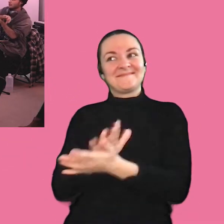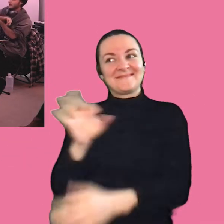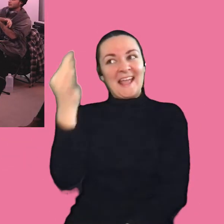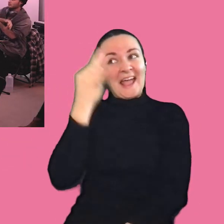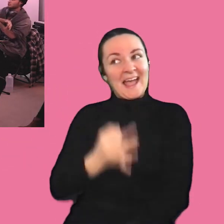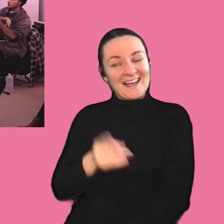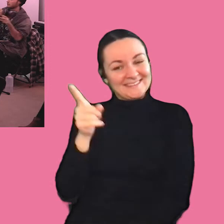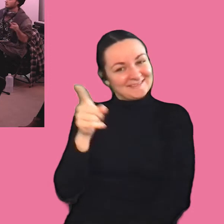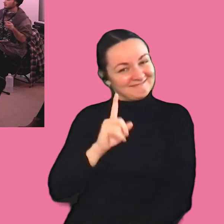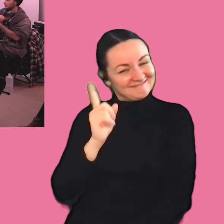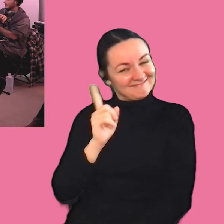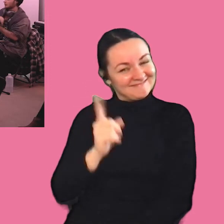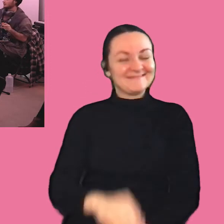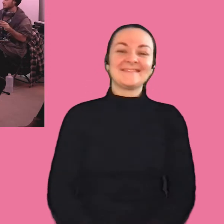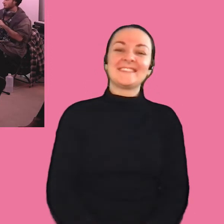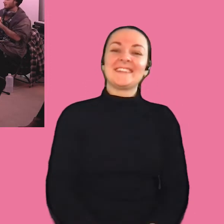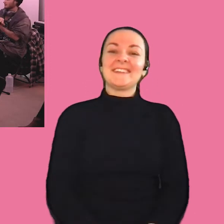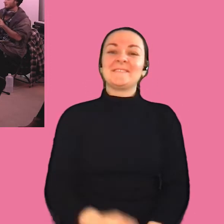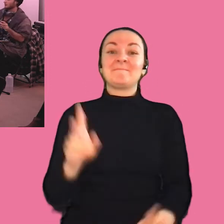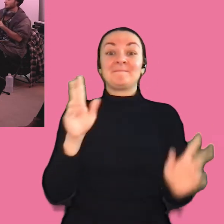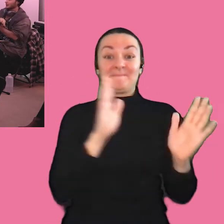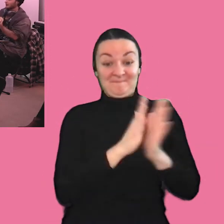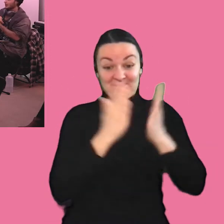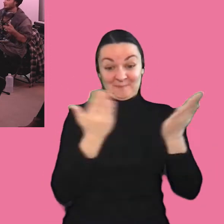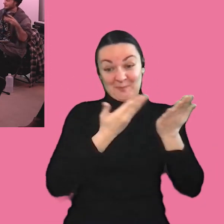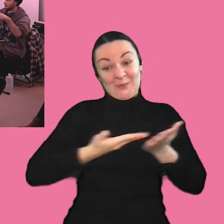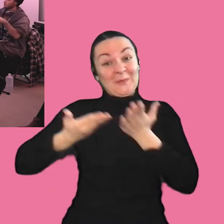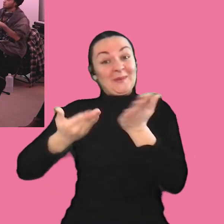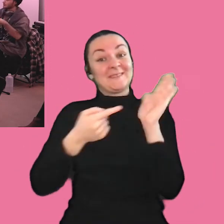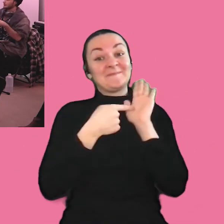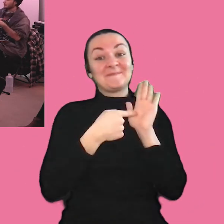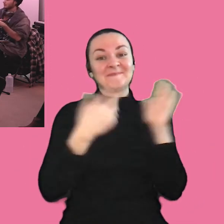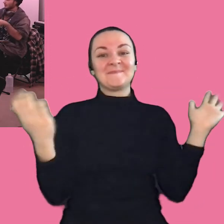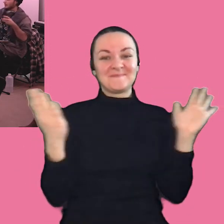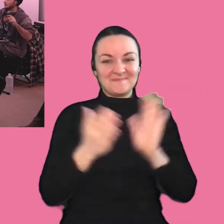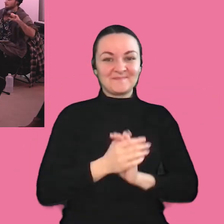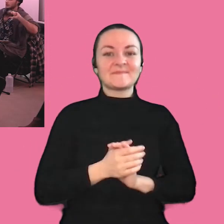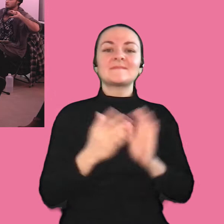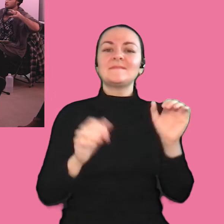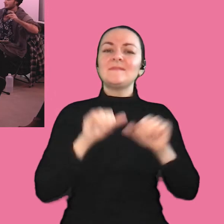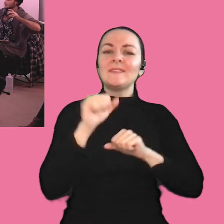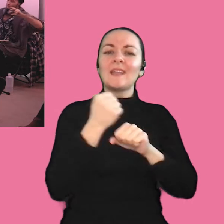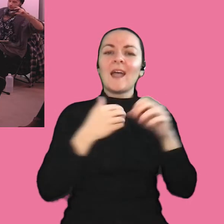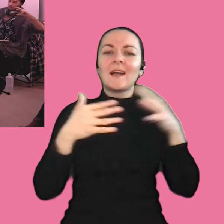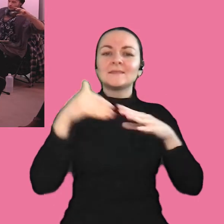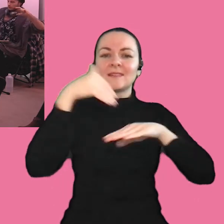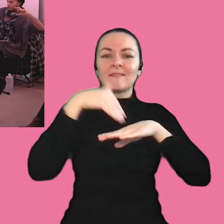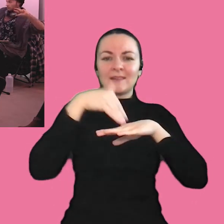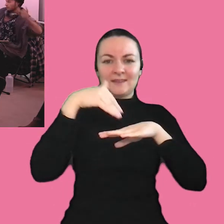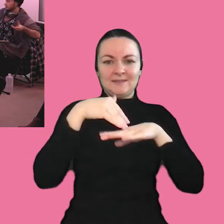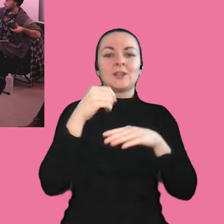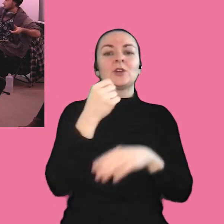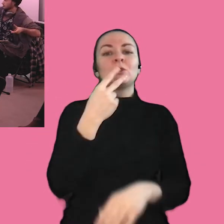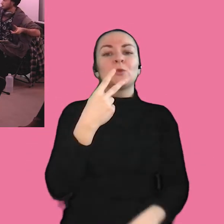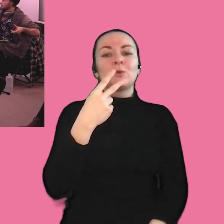has the shift in dynamics around the climate and art and how the two fit together, how has that changed from when it